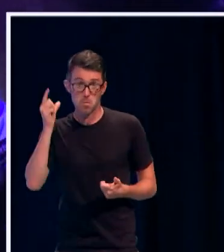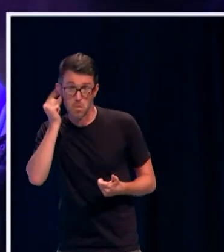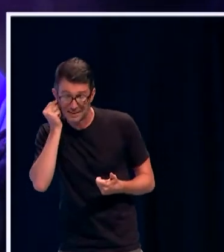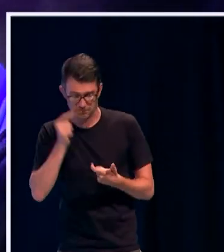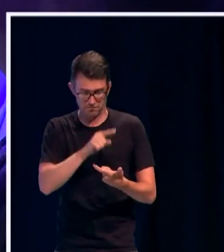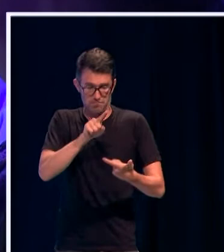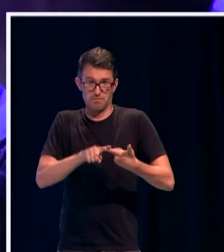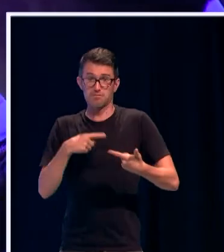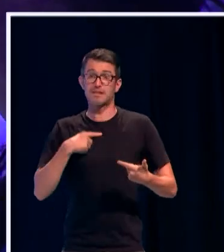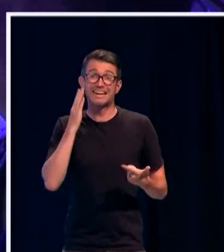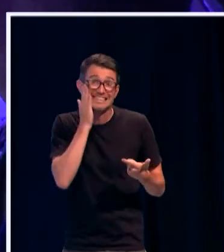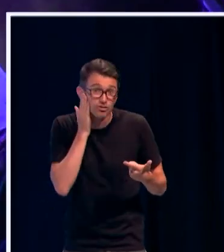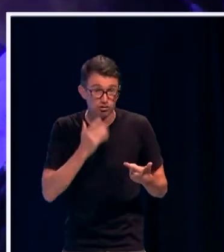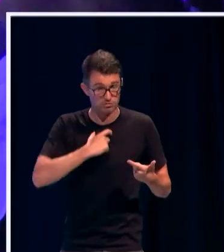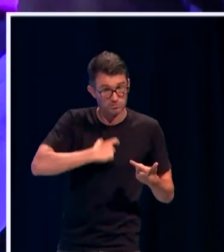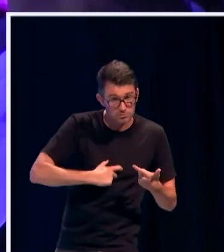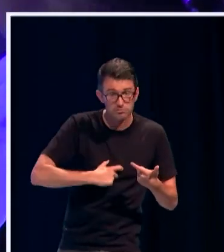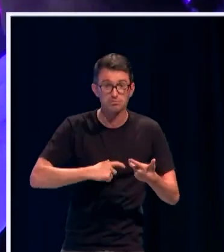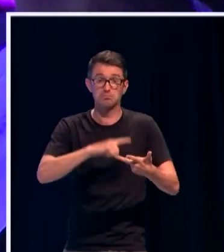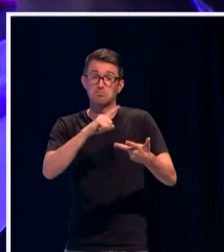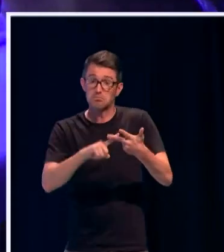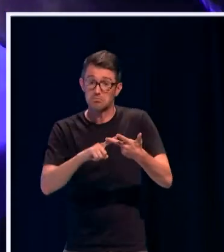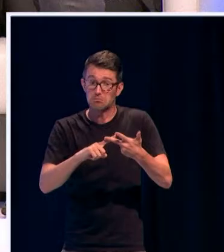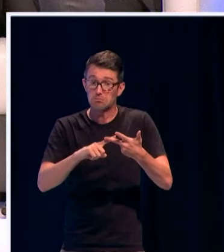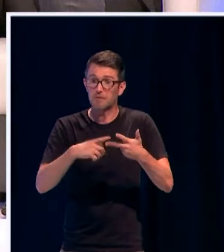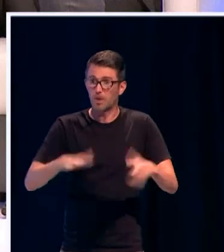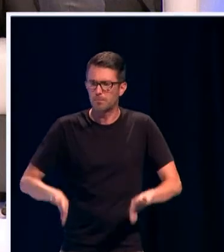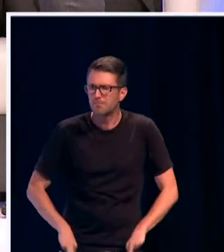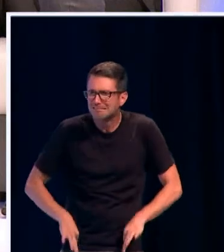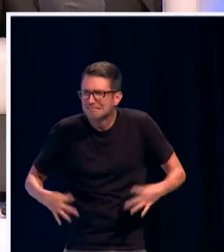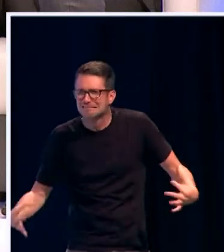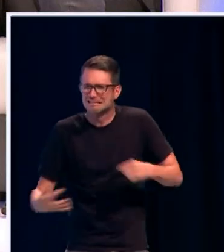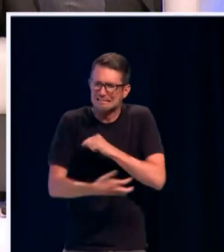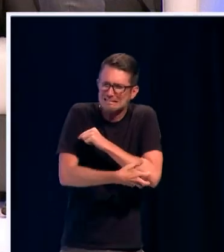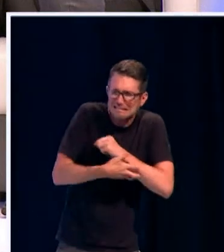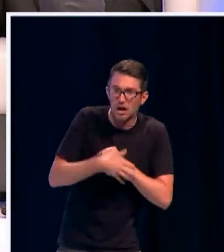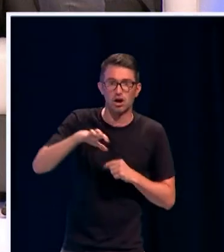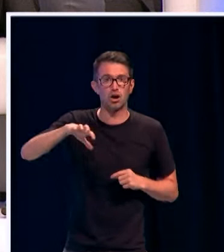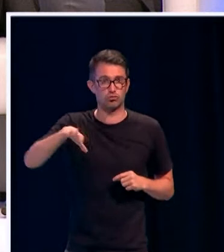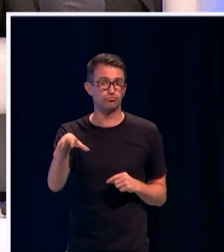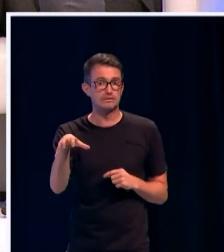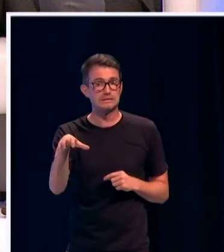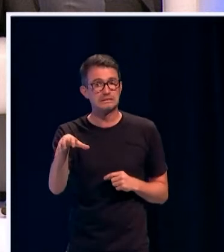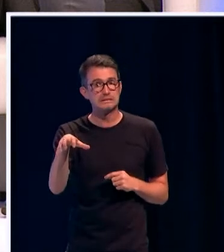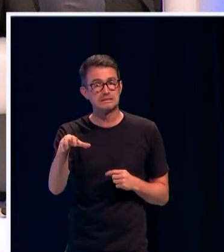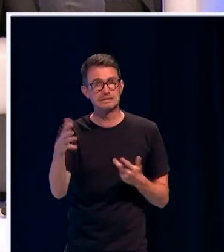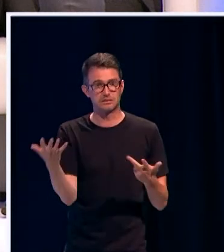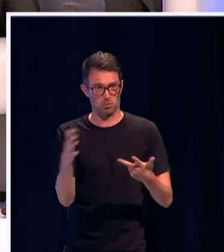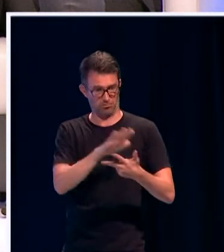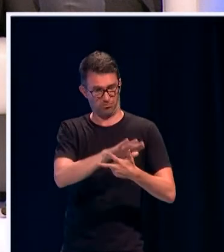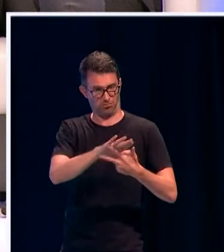and socioeconomic background and from a developing countries like Nepal. So in this context, this